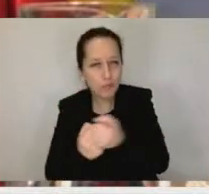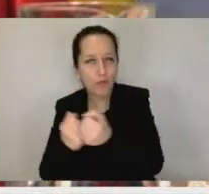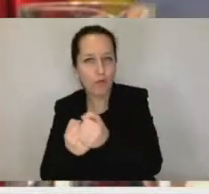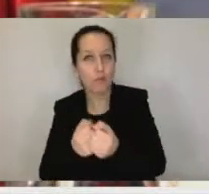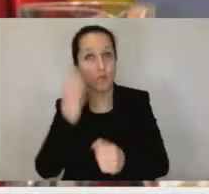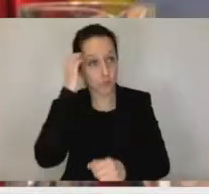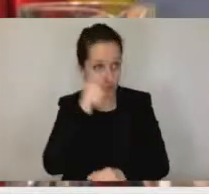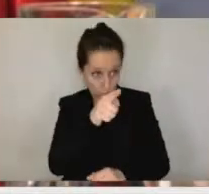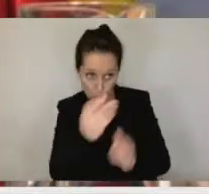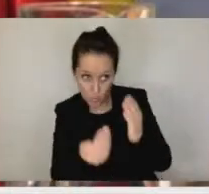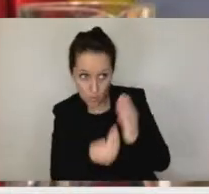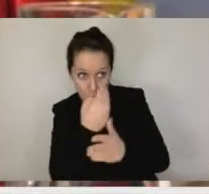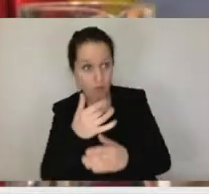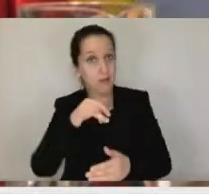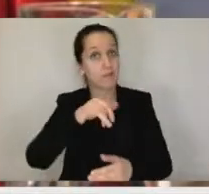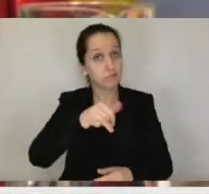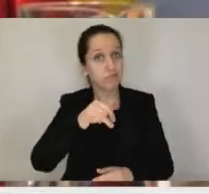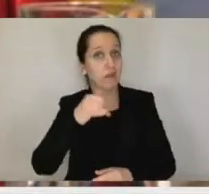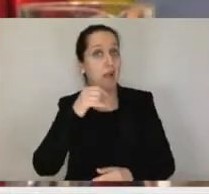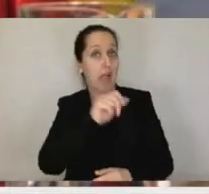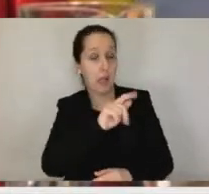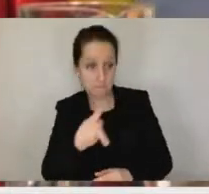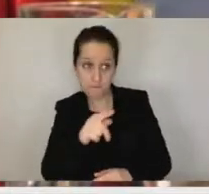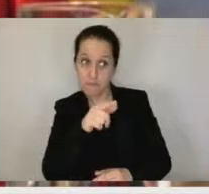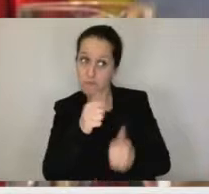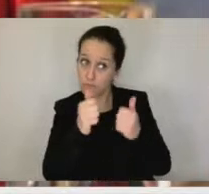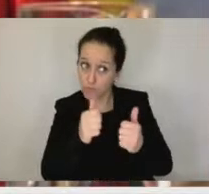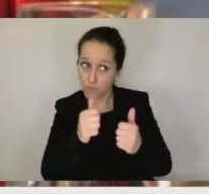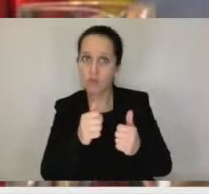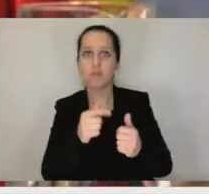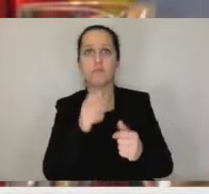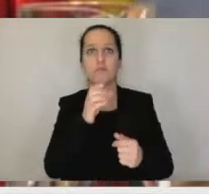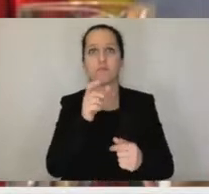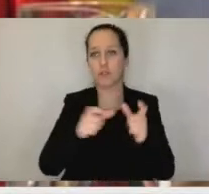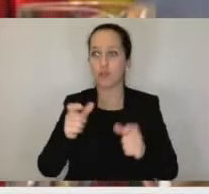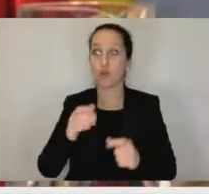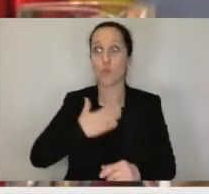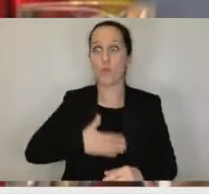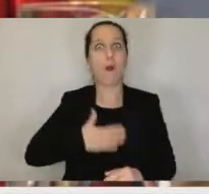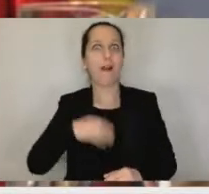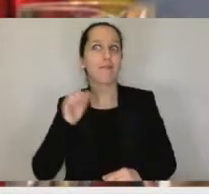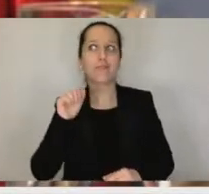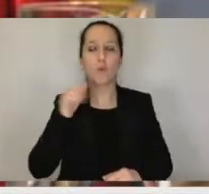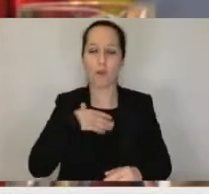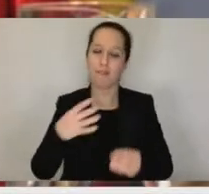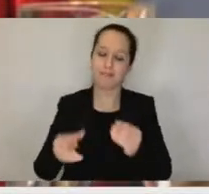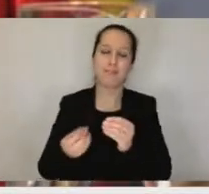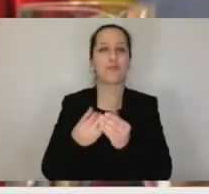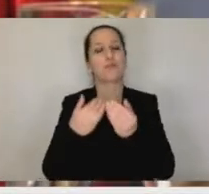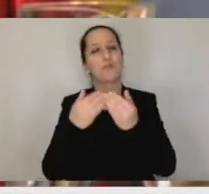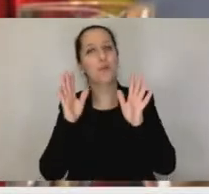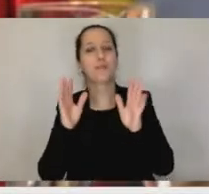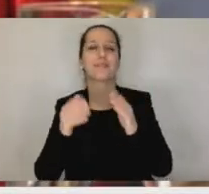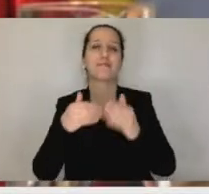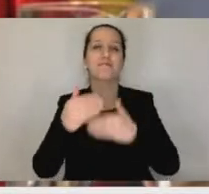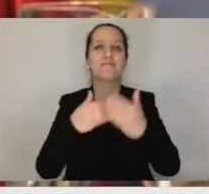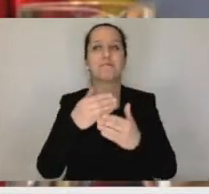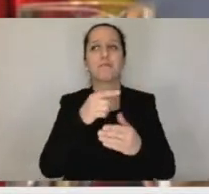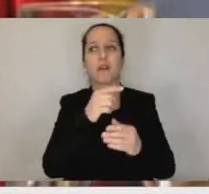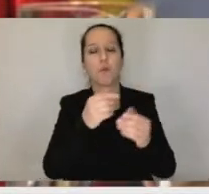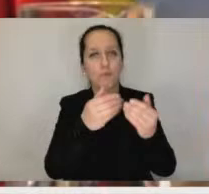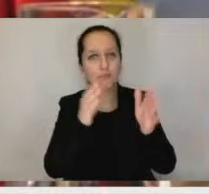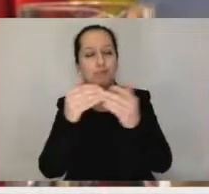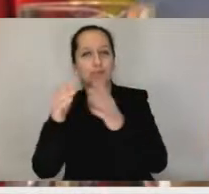psychologists involved in how you design these things, and including a rainy day fund so that workers know they're not giving up all